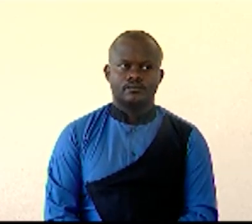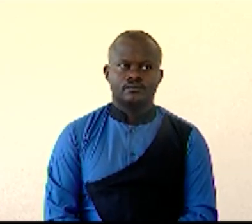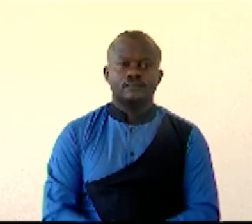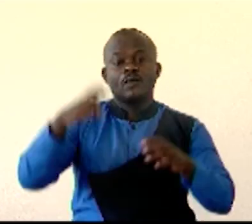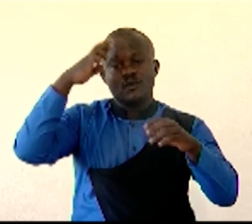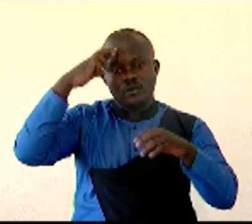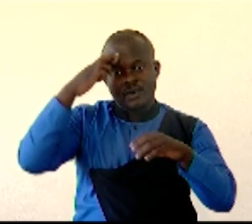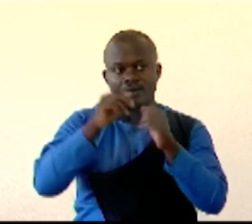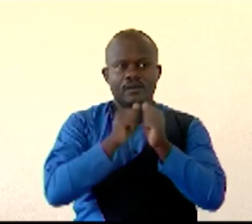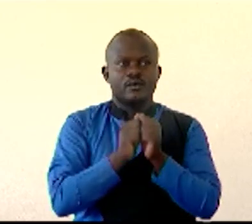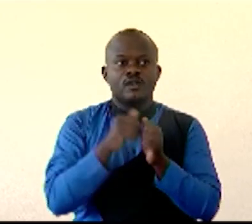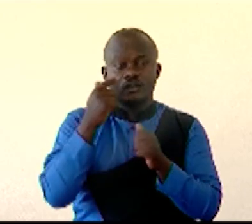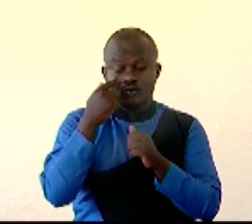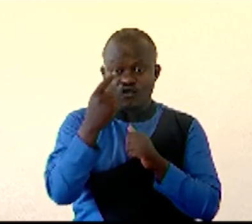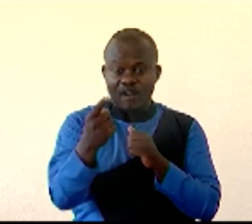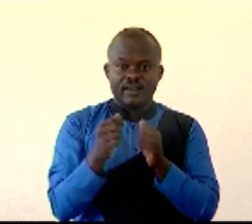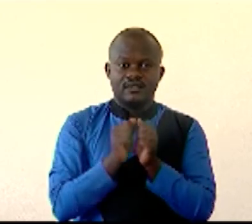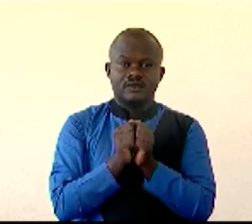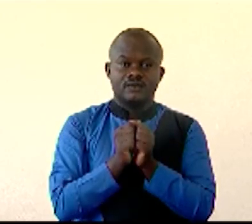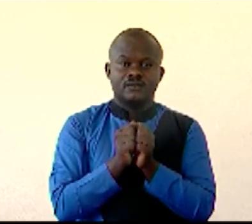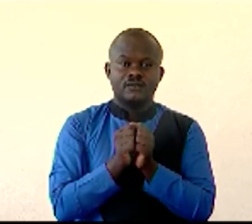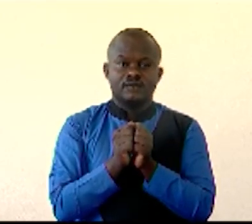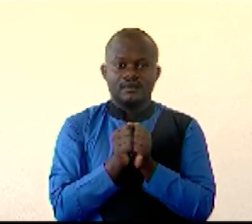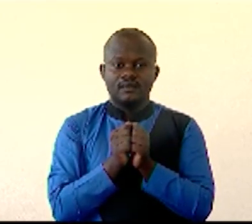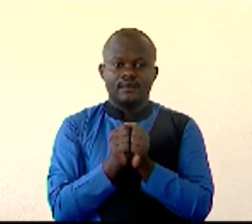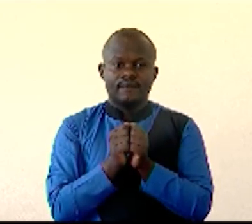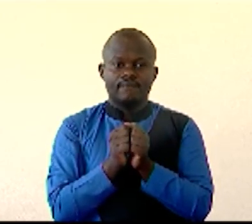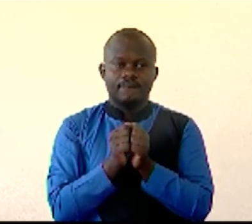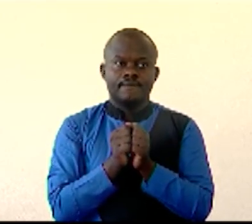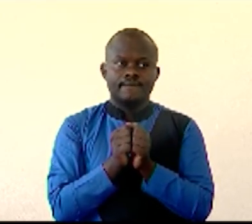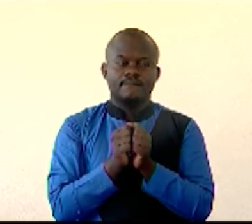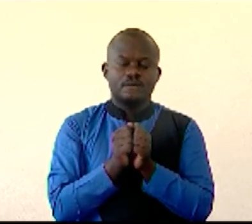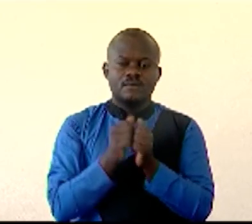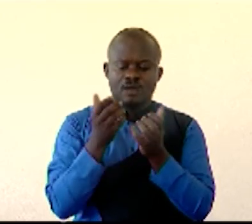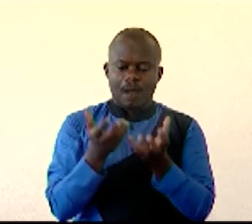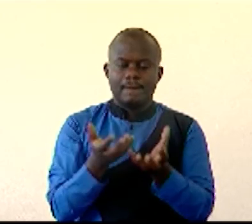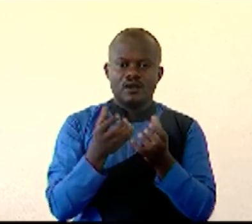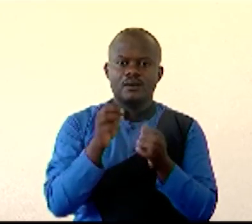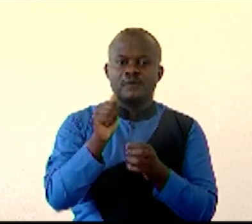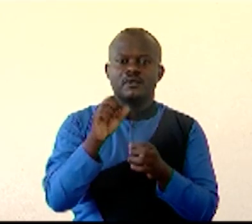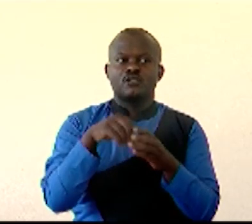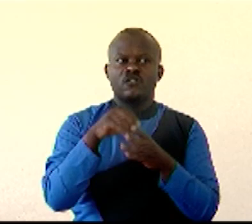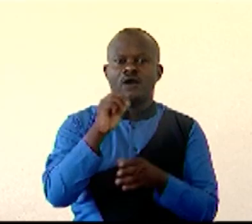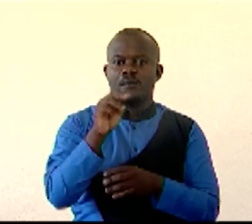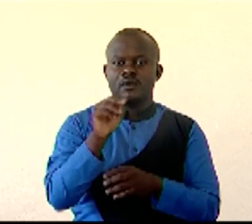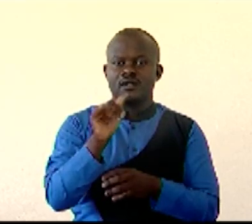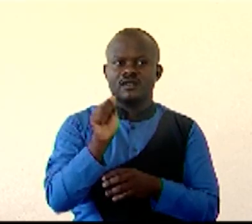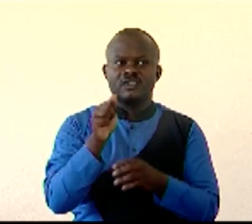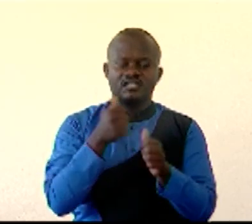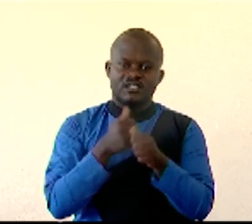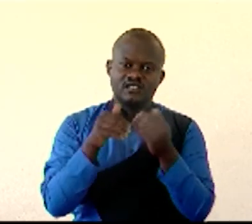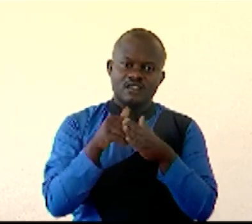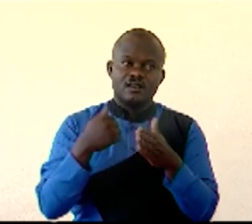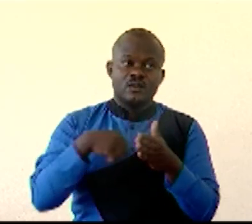Remember, to find the amount or the mass of ammonia which is formed, we need